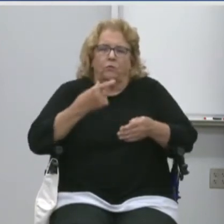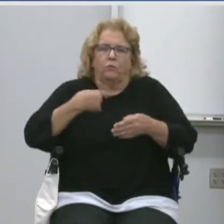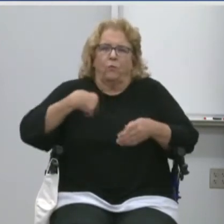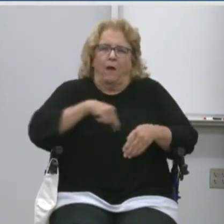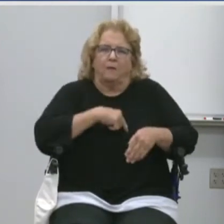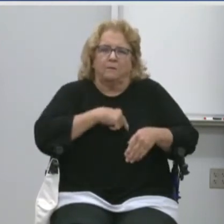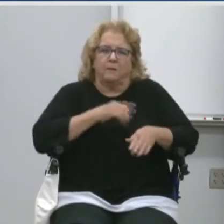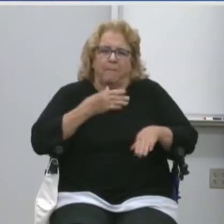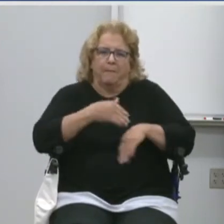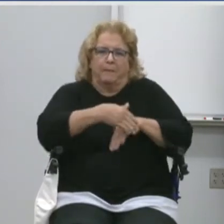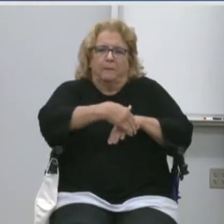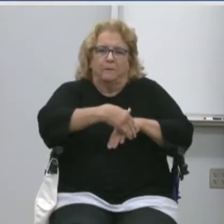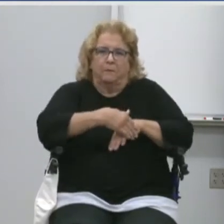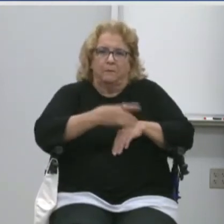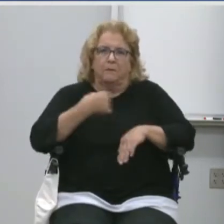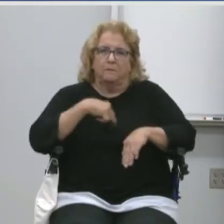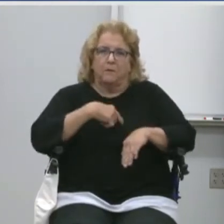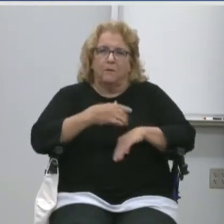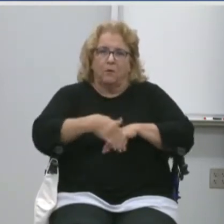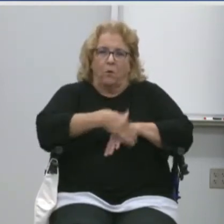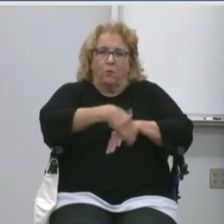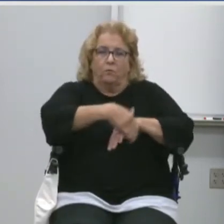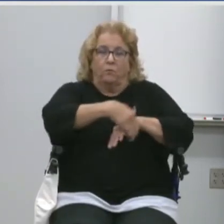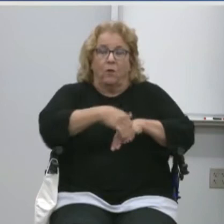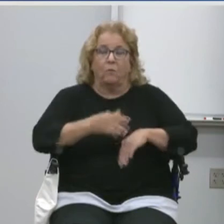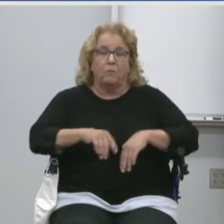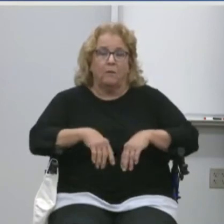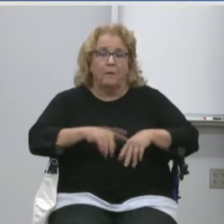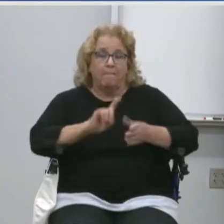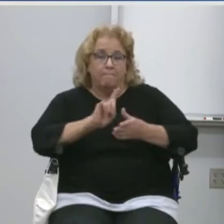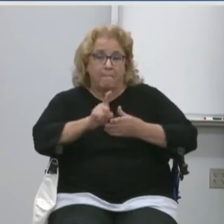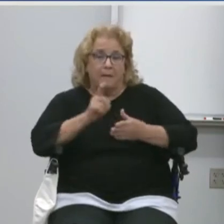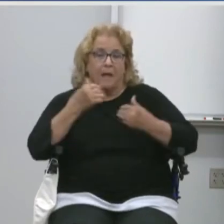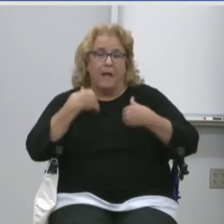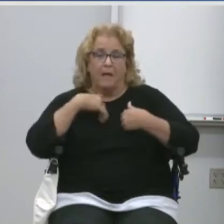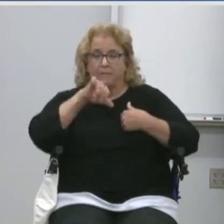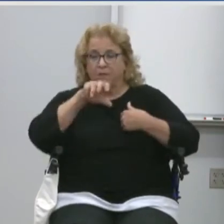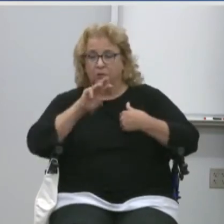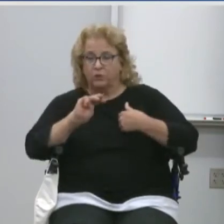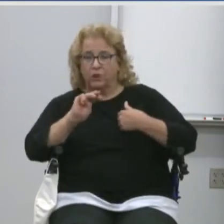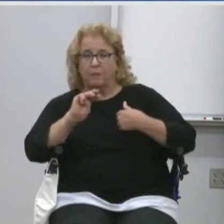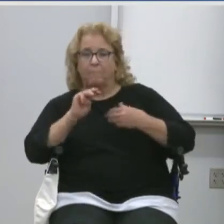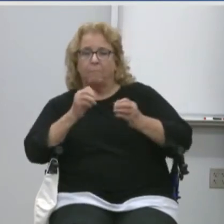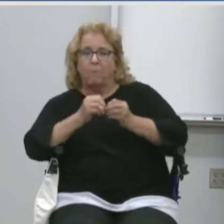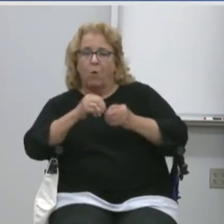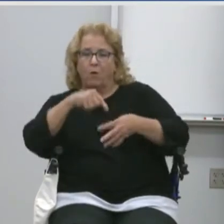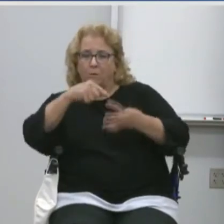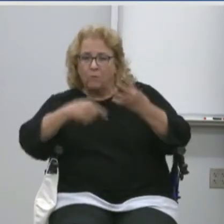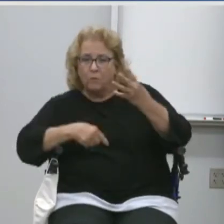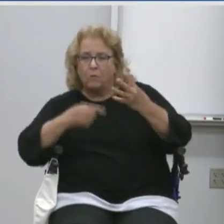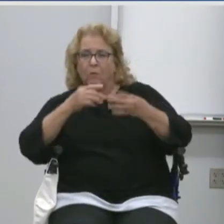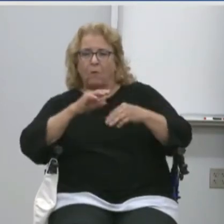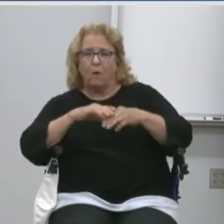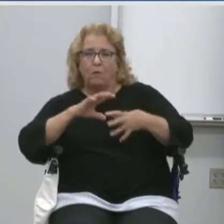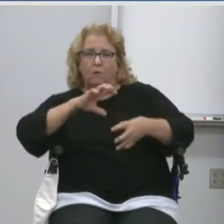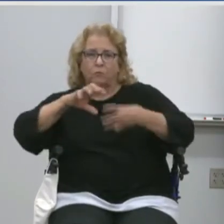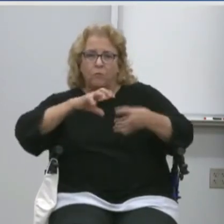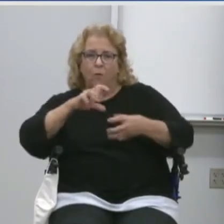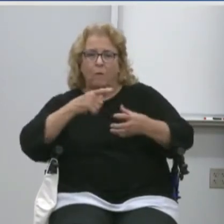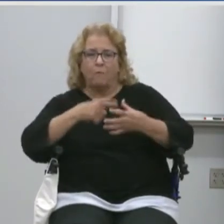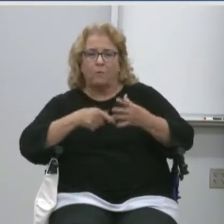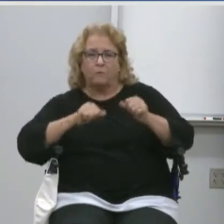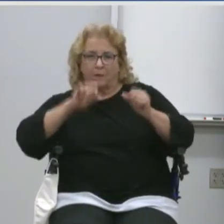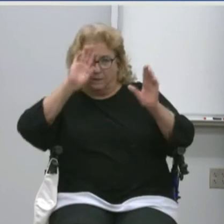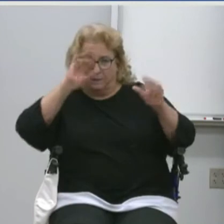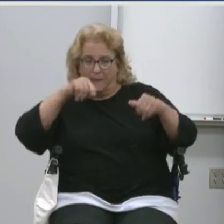be right upon us on the coast. So in just a minute, I'll have Jim Judge come up and give more details on the storm and what you can expect here